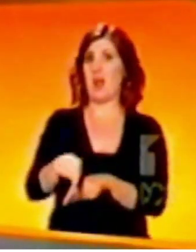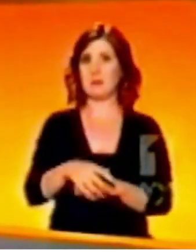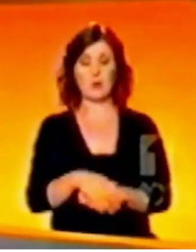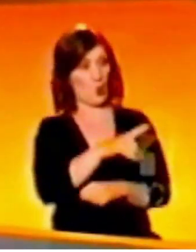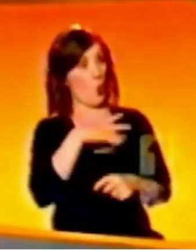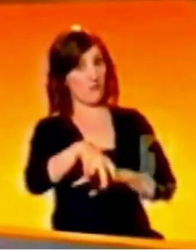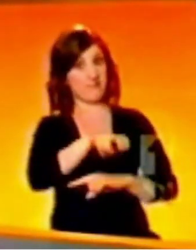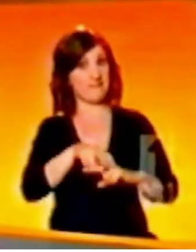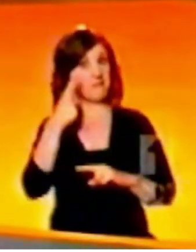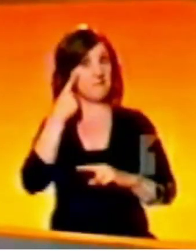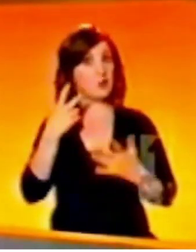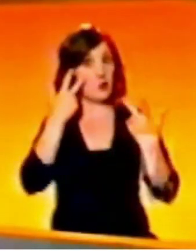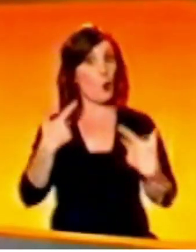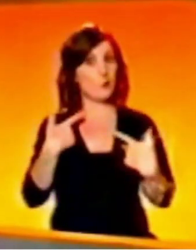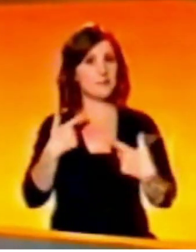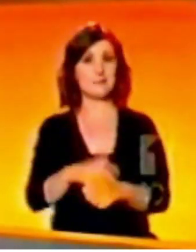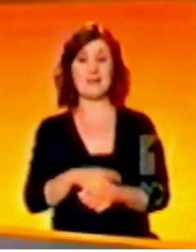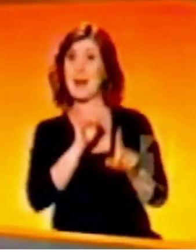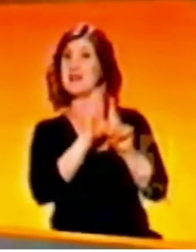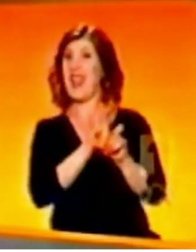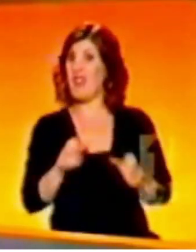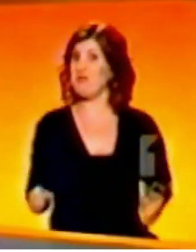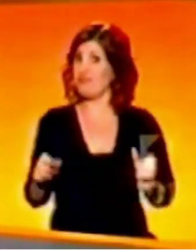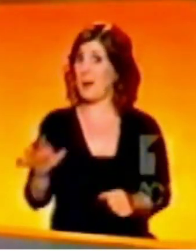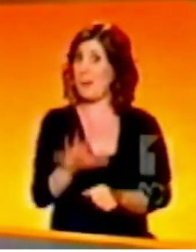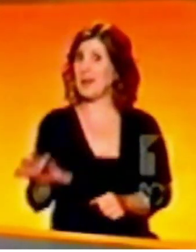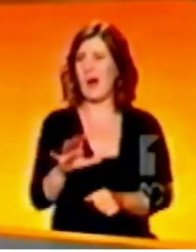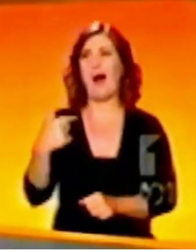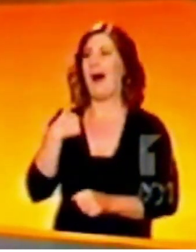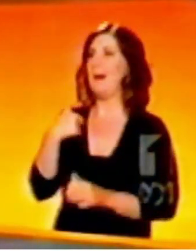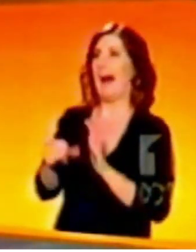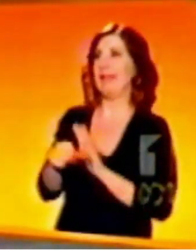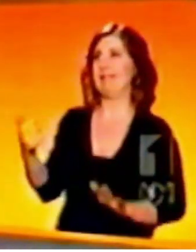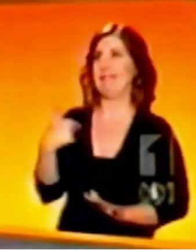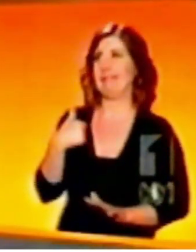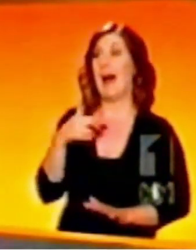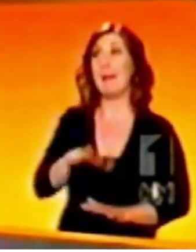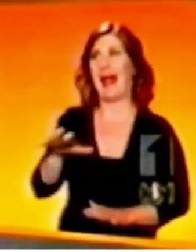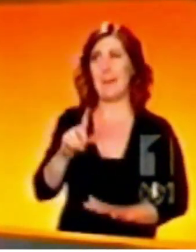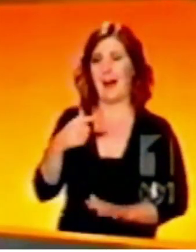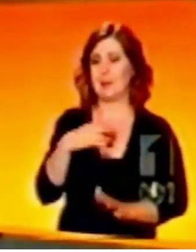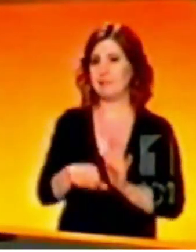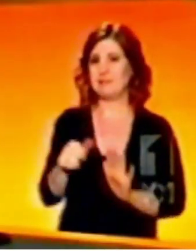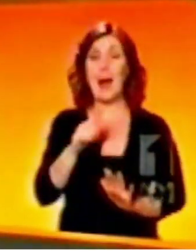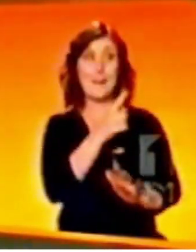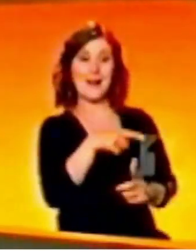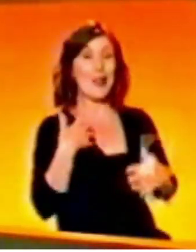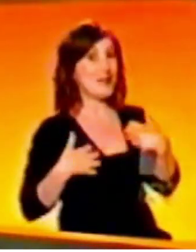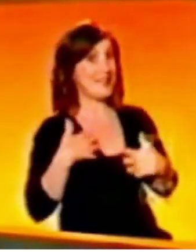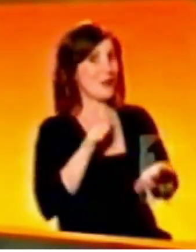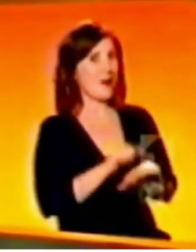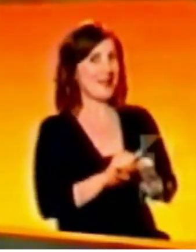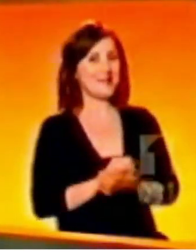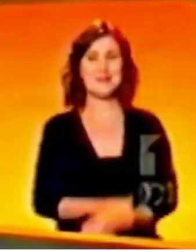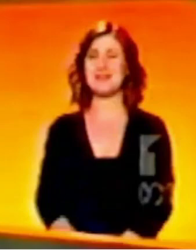to hop in and show us some... Lou's a wheelchair basketball player. No good. No I good, do play. but enthusiastic. So... You can